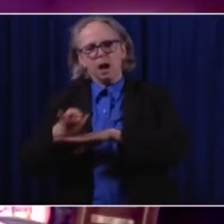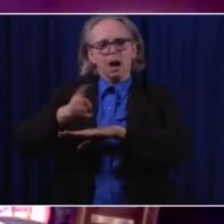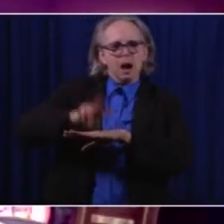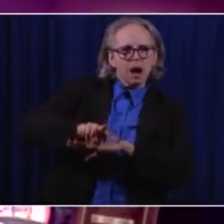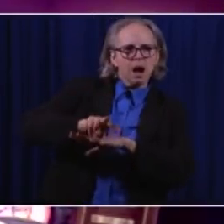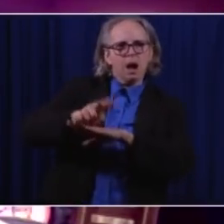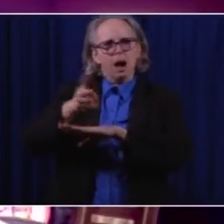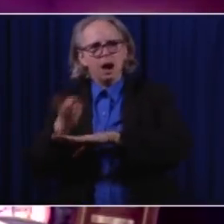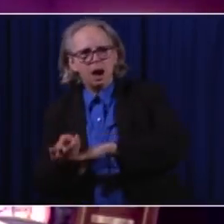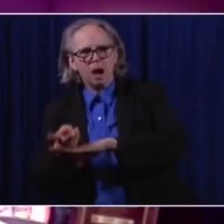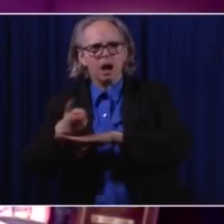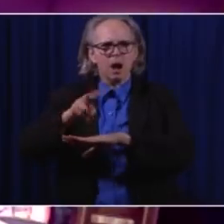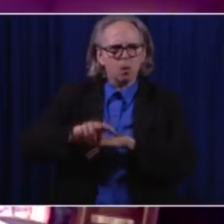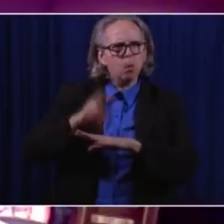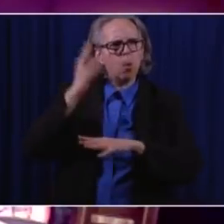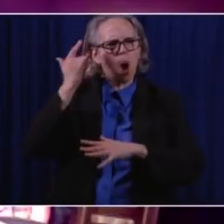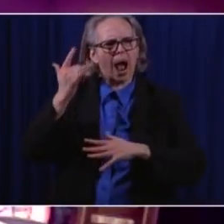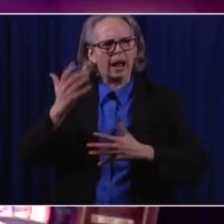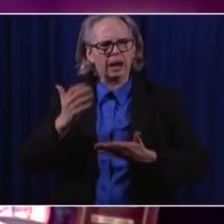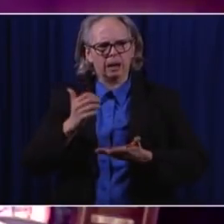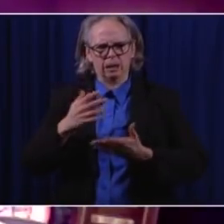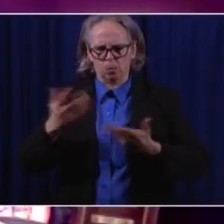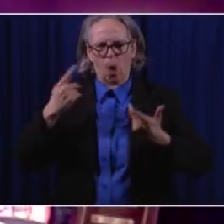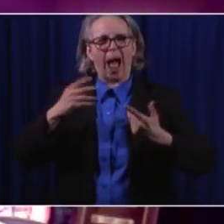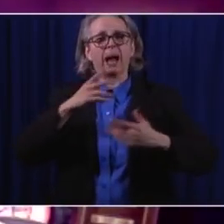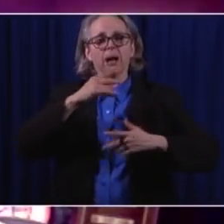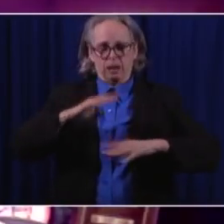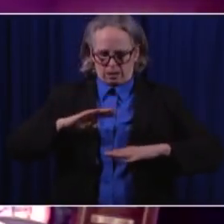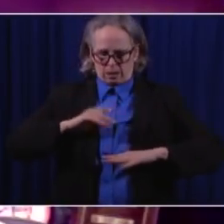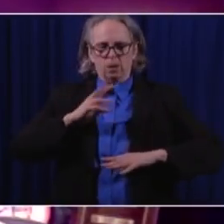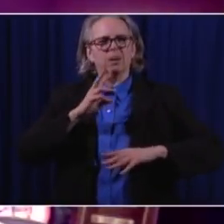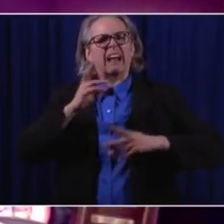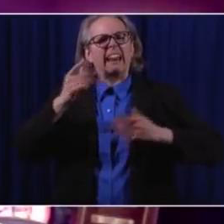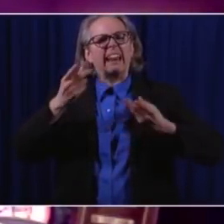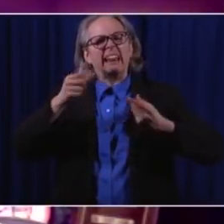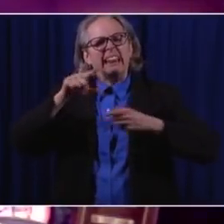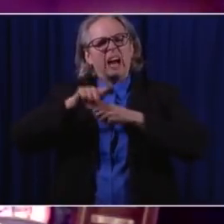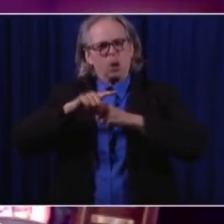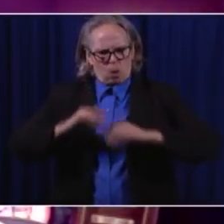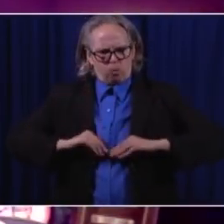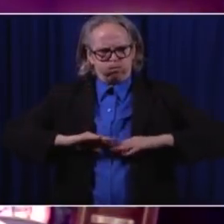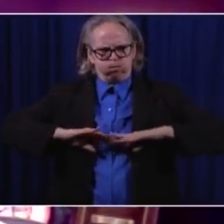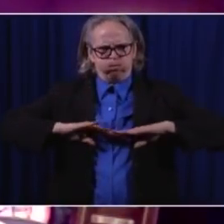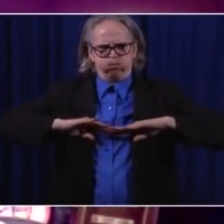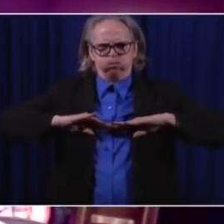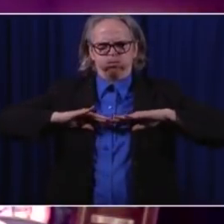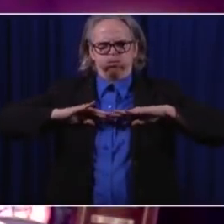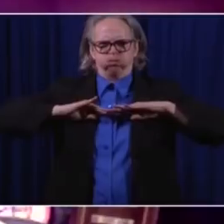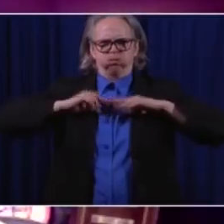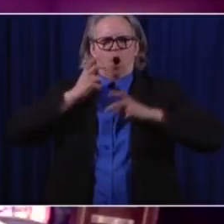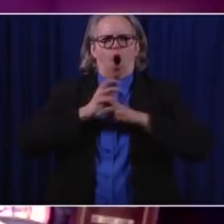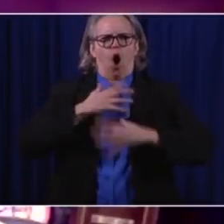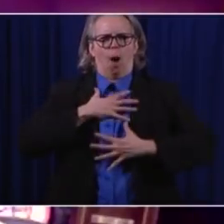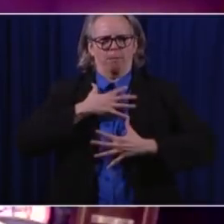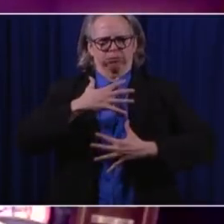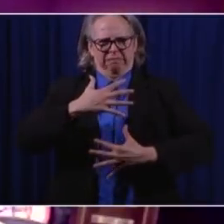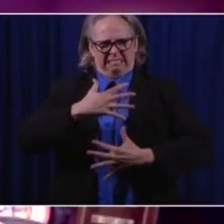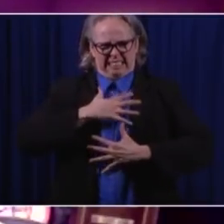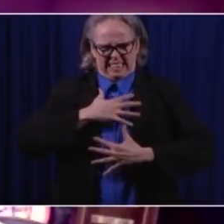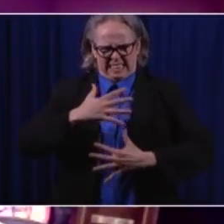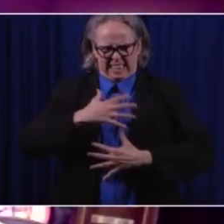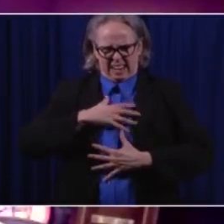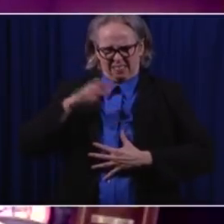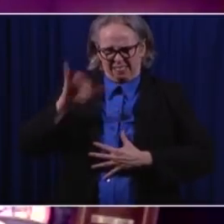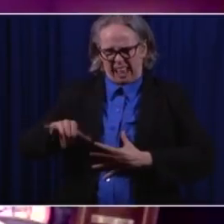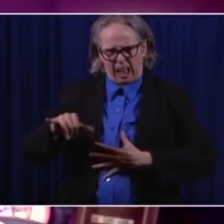that ventilator. Dr. Vanderhoff could probably speak to this much better, but what I want to tell people is they do that 4 times in a